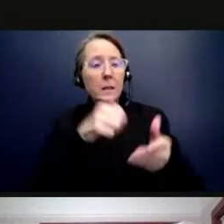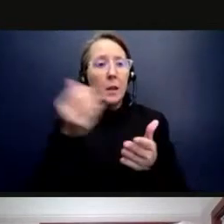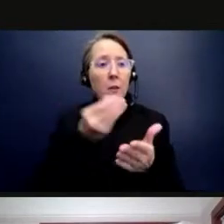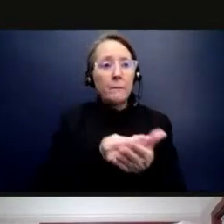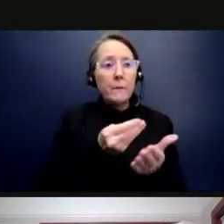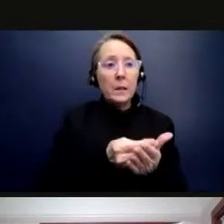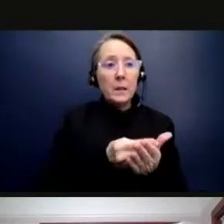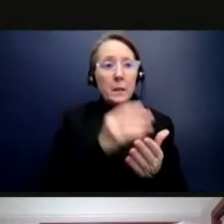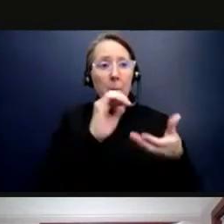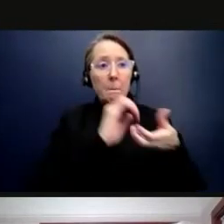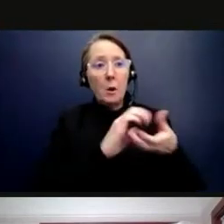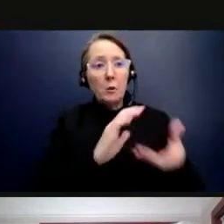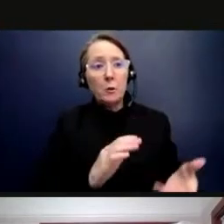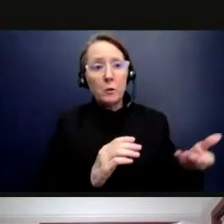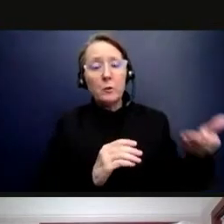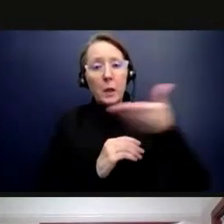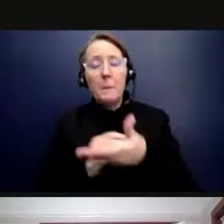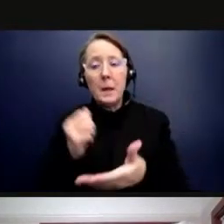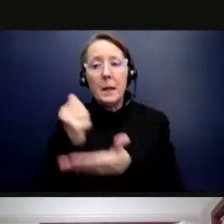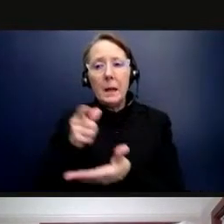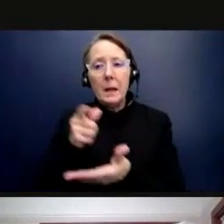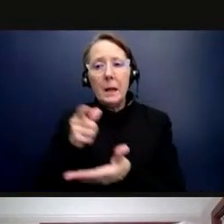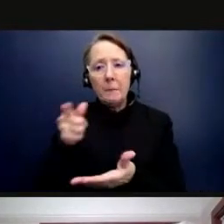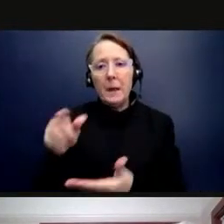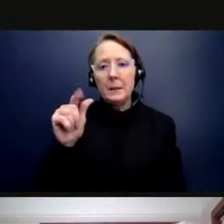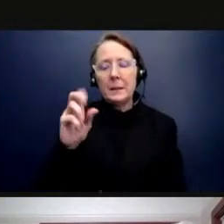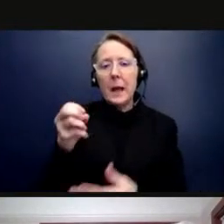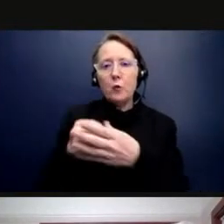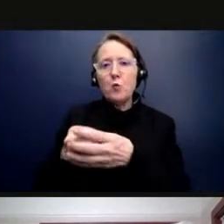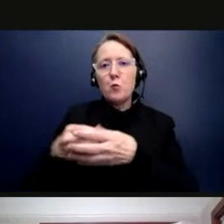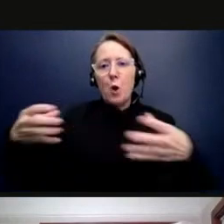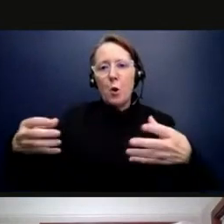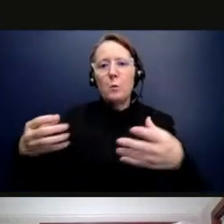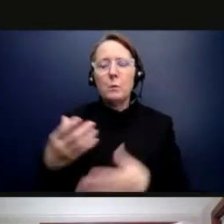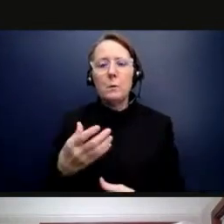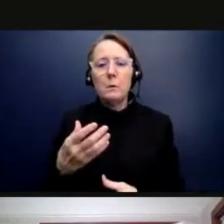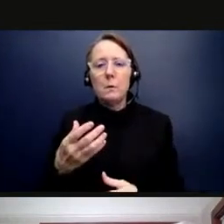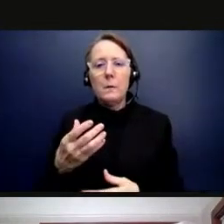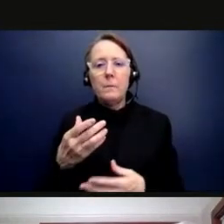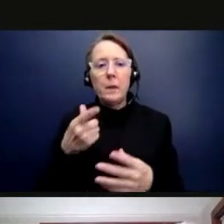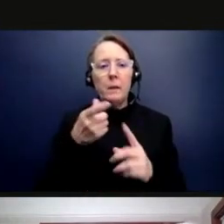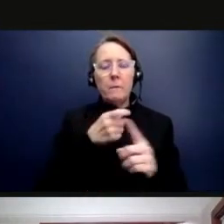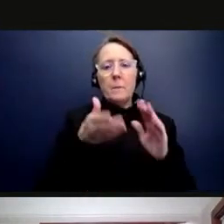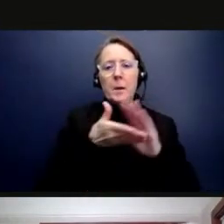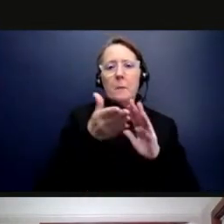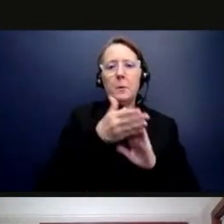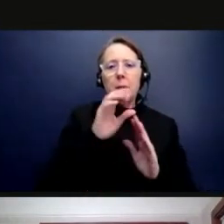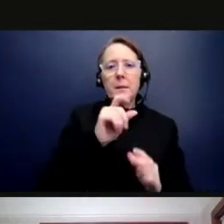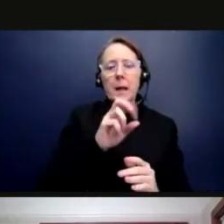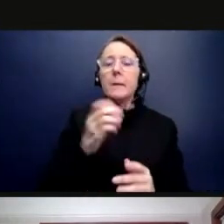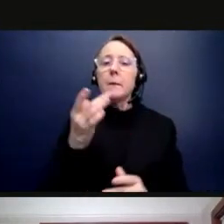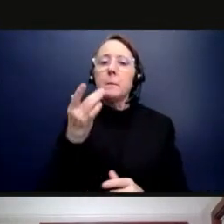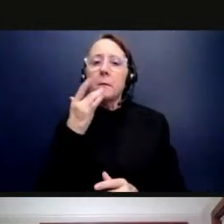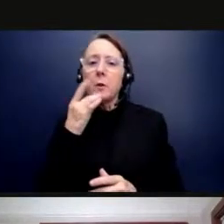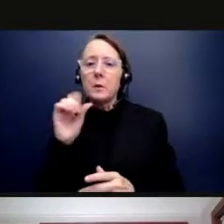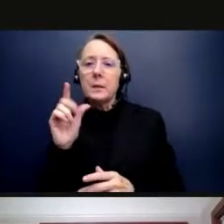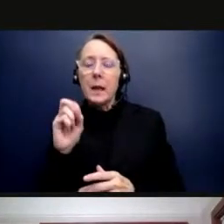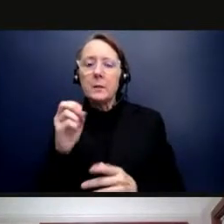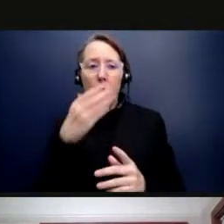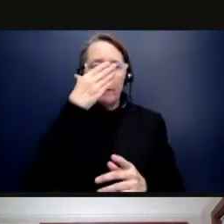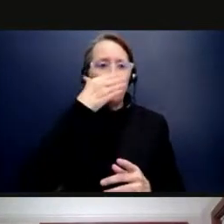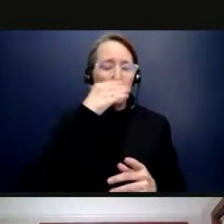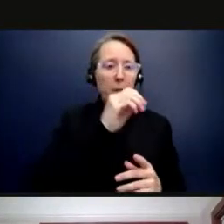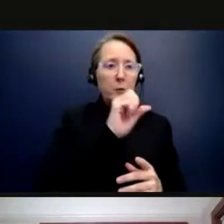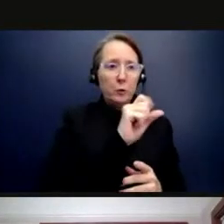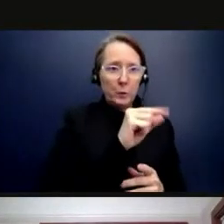help that site grow. From an operational standpoint, the preferred sites are the ones at Front Street and the ones at